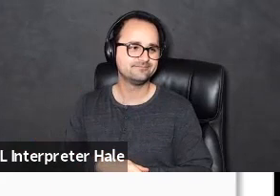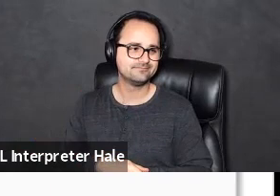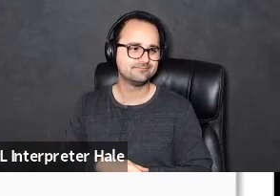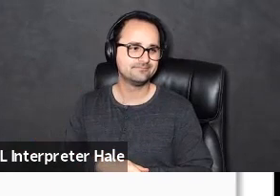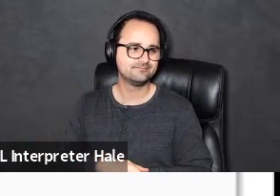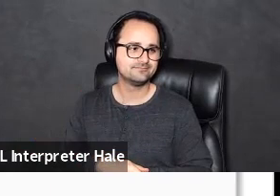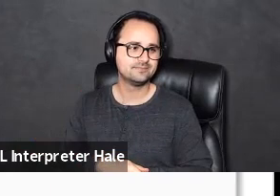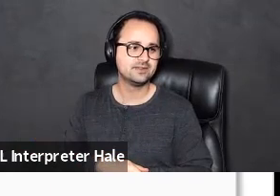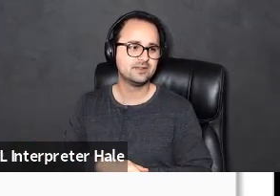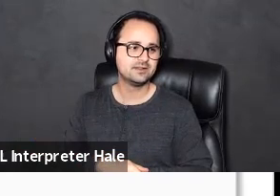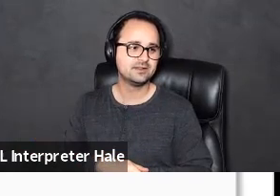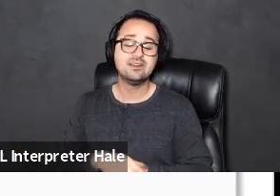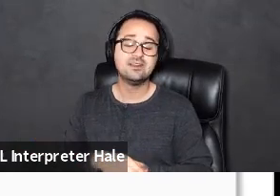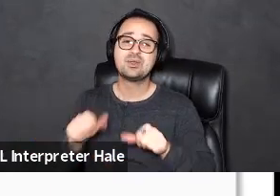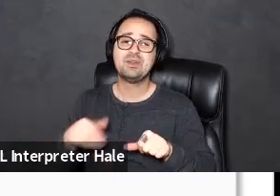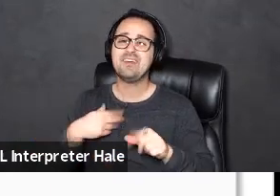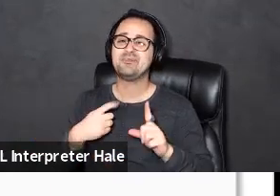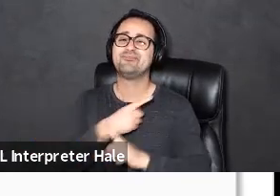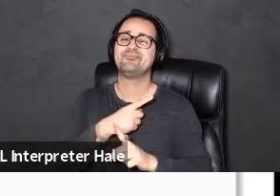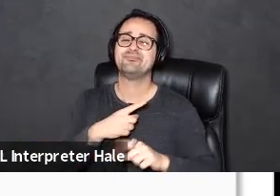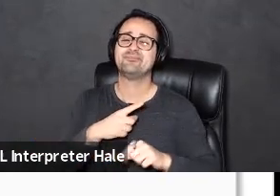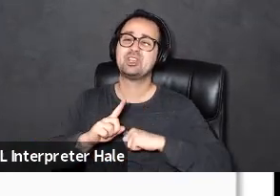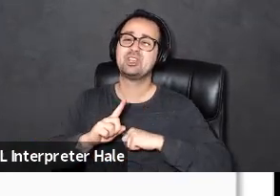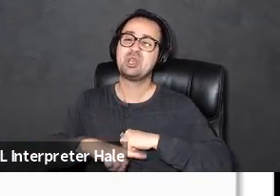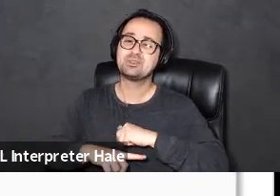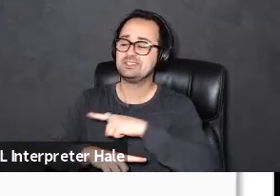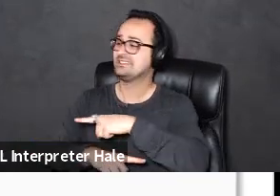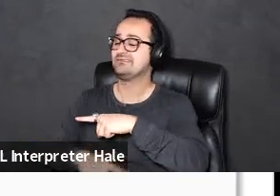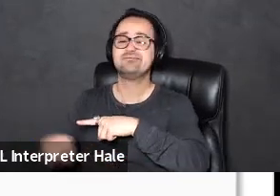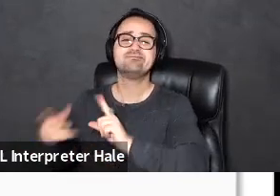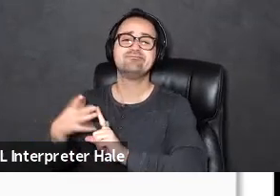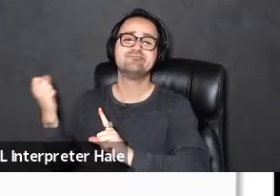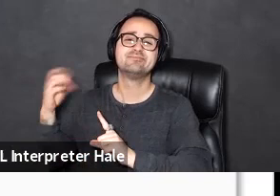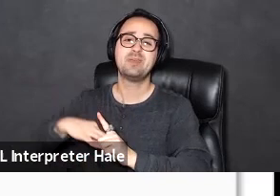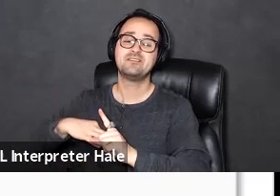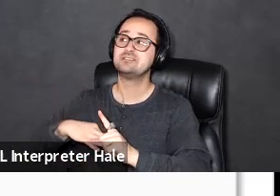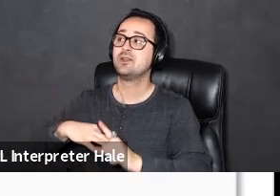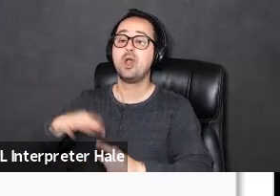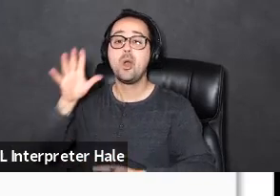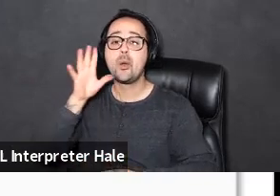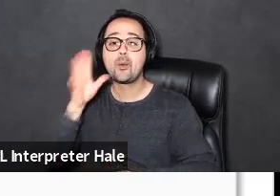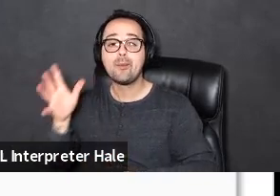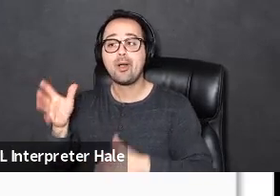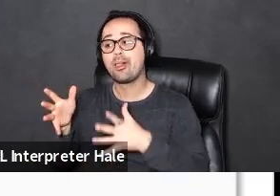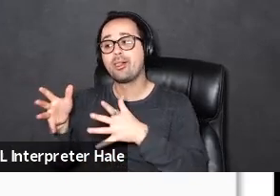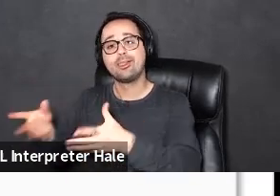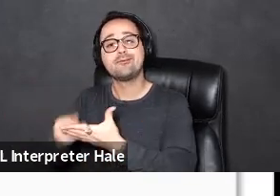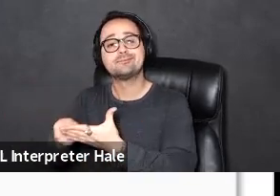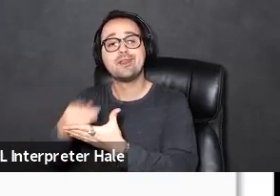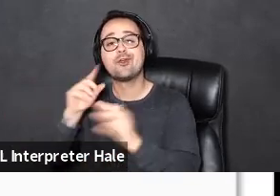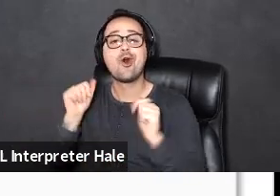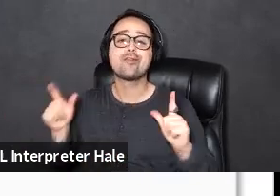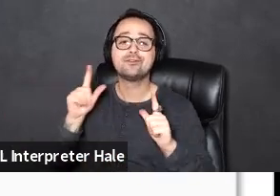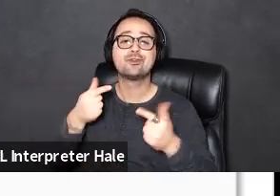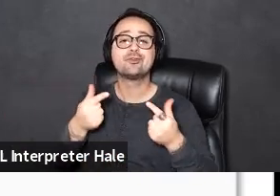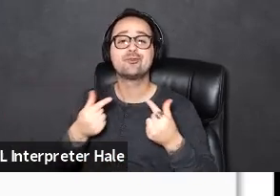have an unintended consequence of disqualifying your child from benefits. You know, grandma decided she wanted to leave some money to every one of the grandchildren, but